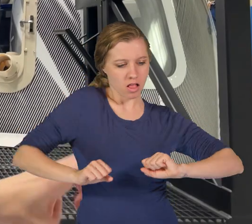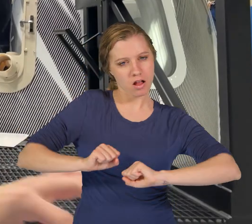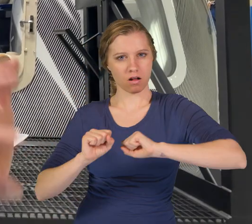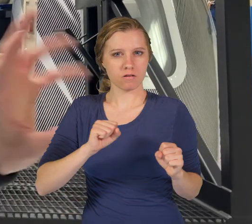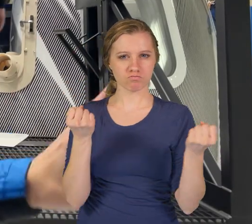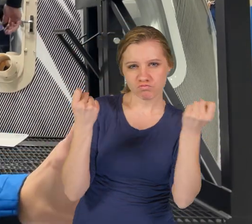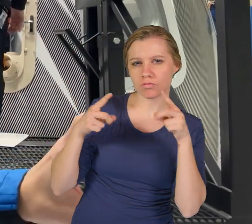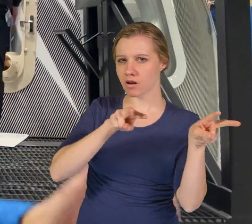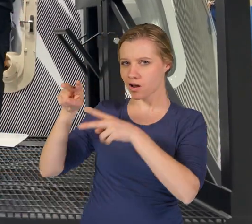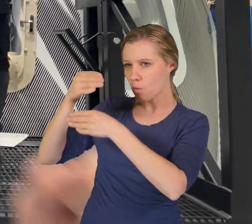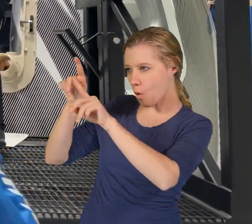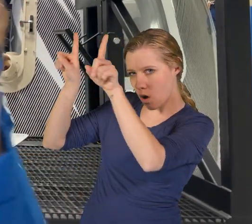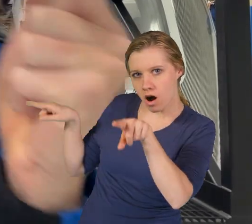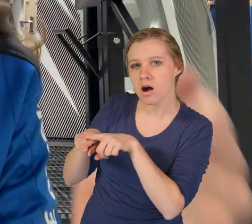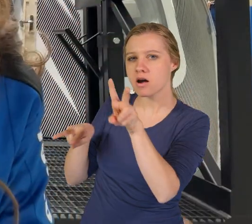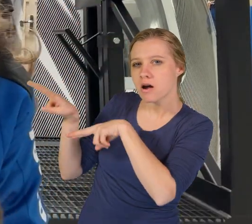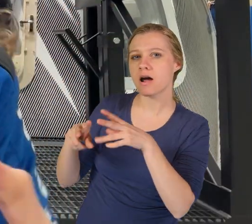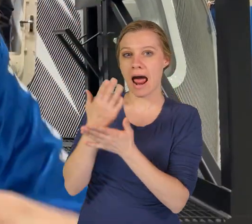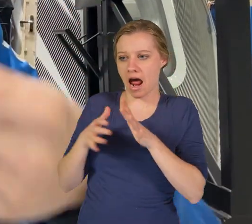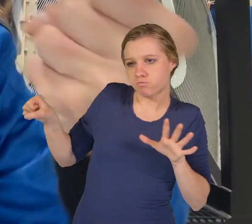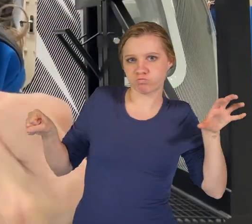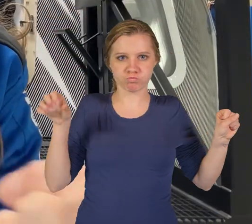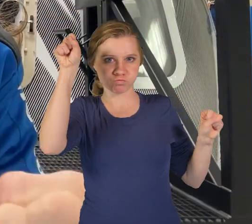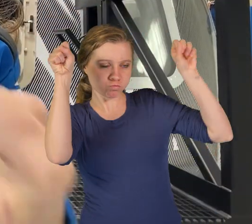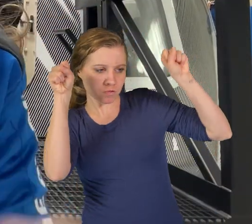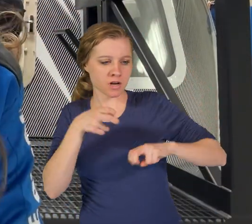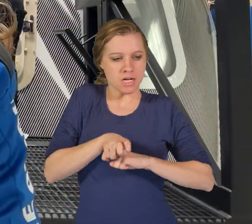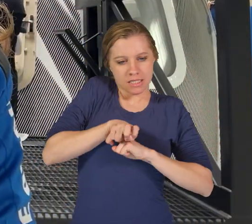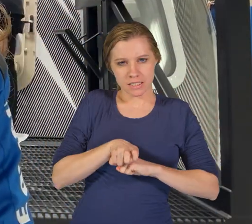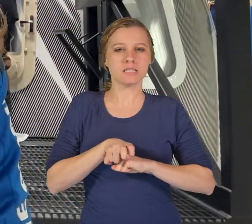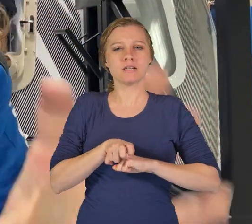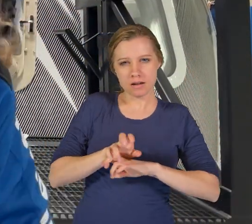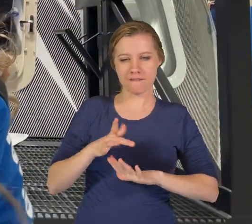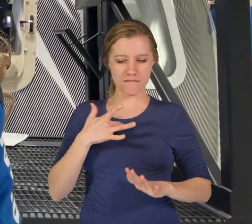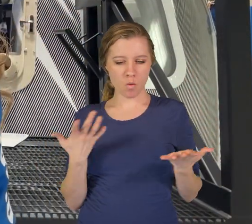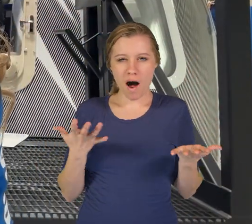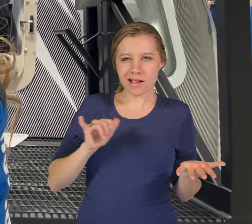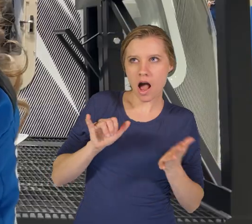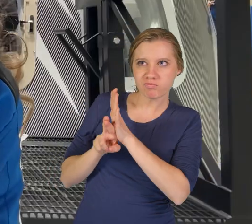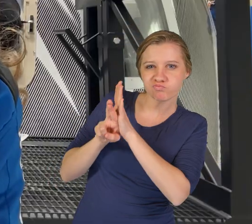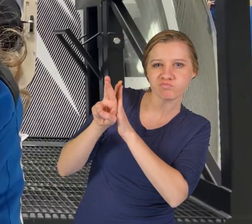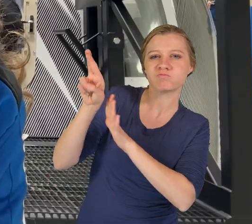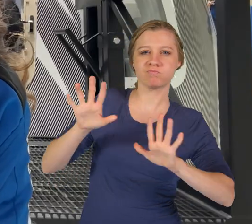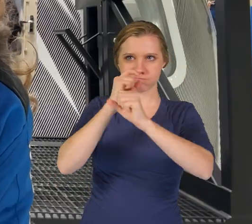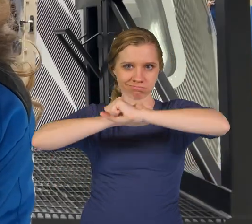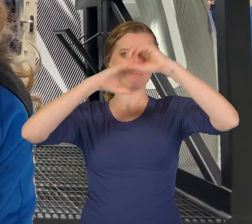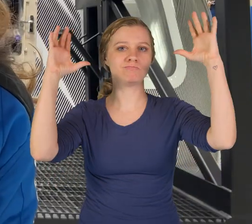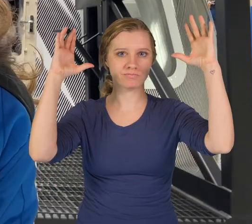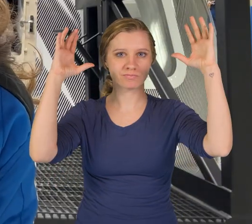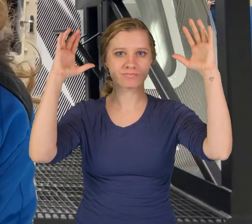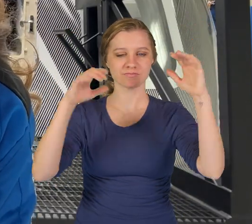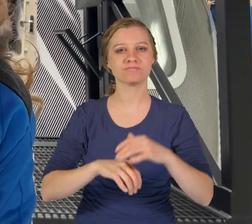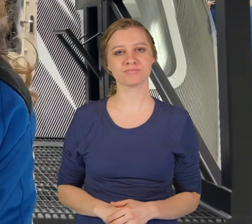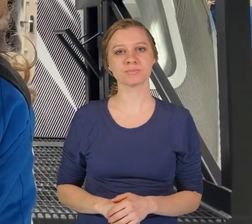can go in and get a feel for it. We can look out the windows. We can feel all the handholds and sit in the seats and get a feel for what it might